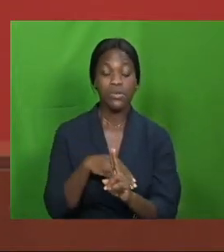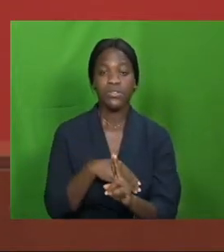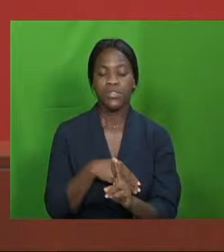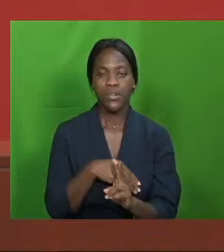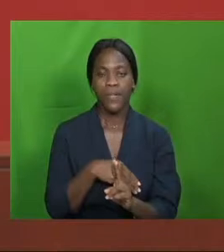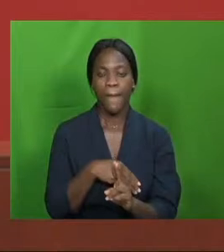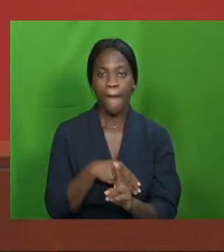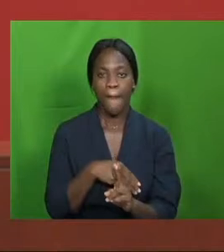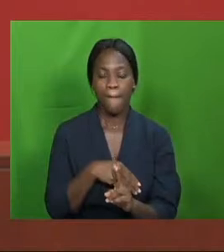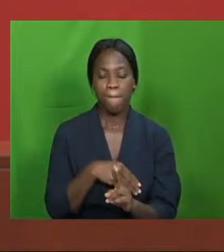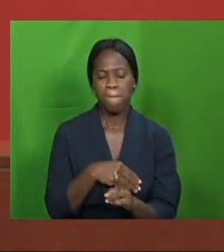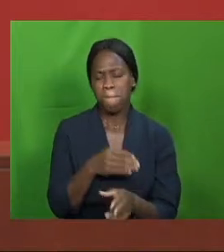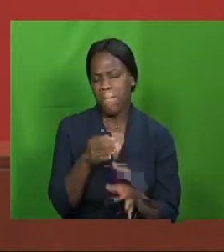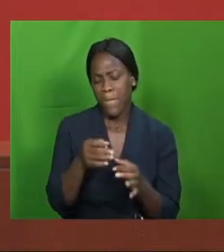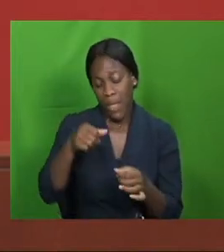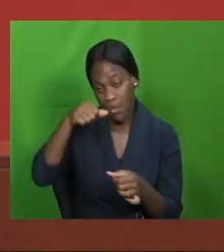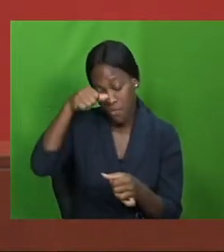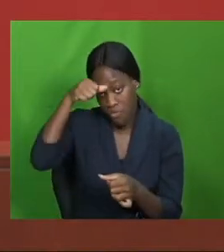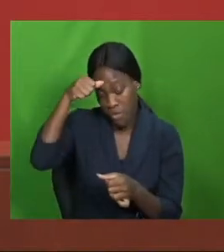as you may recall,